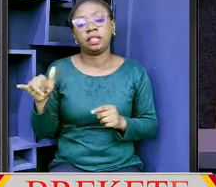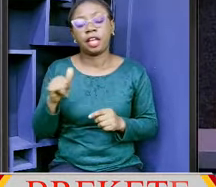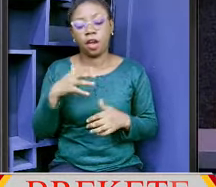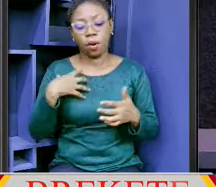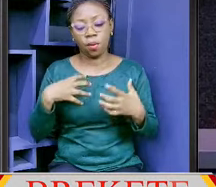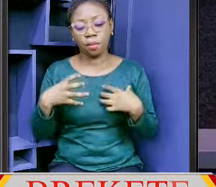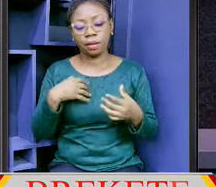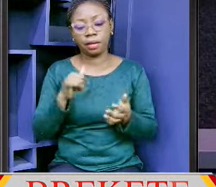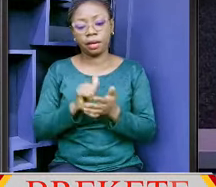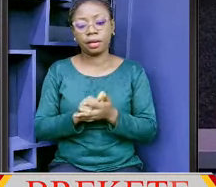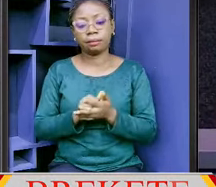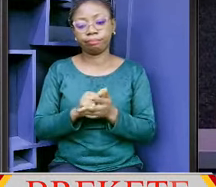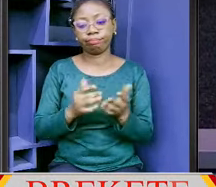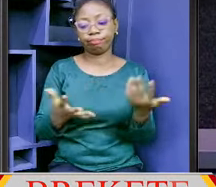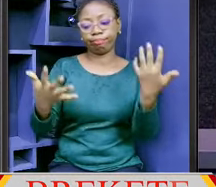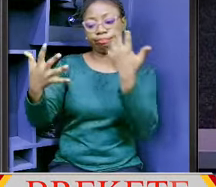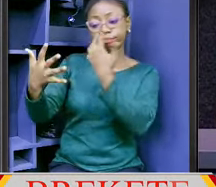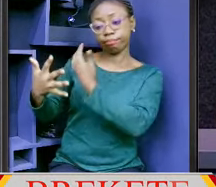put them for a room.